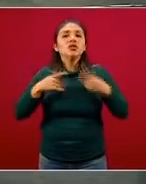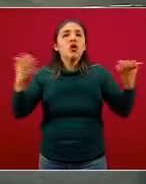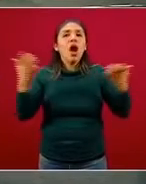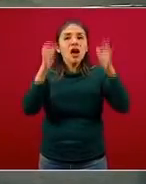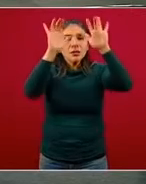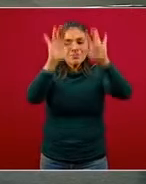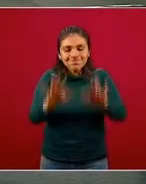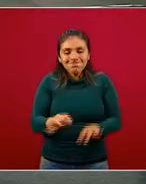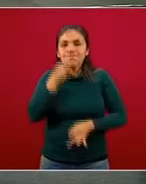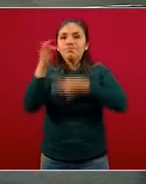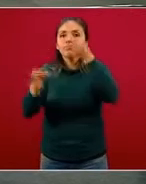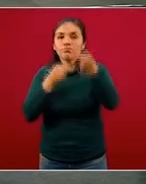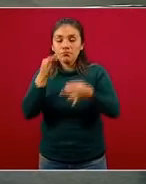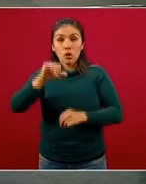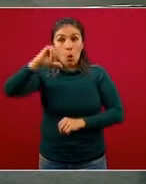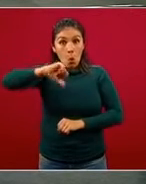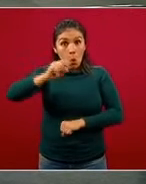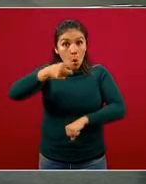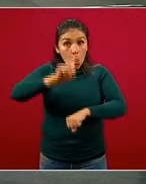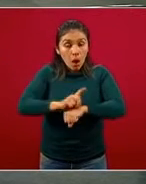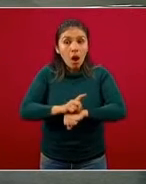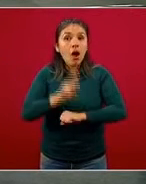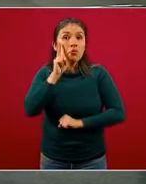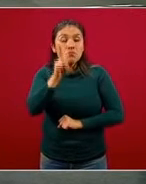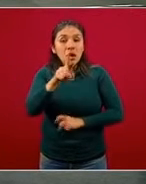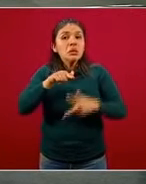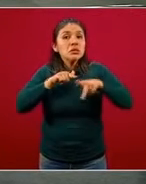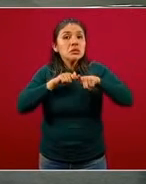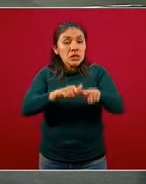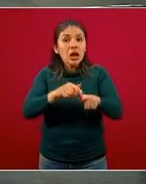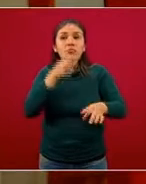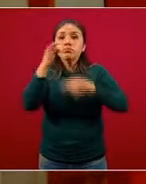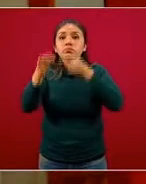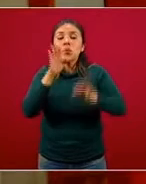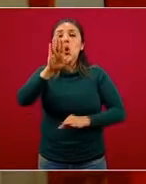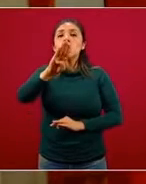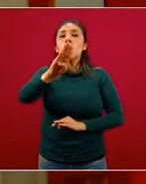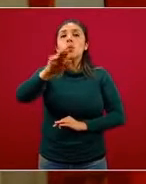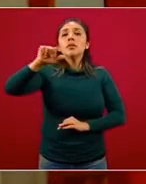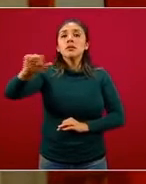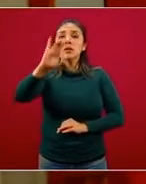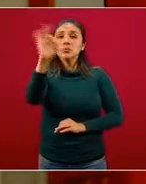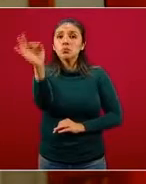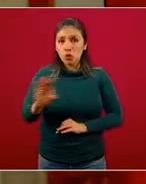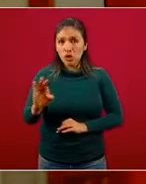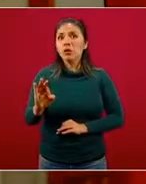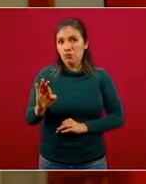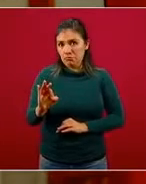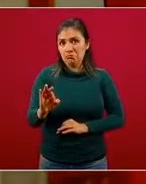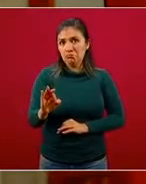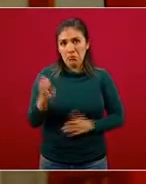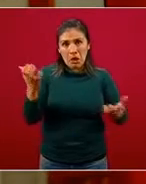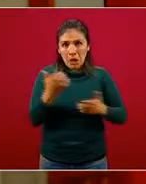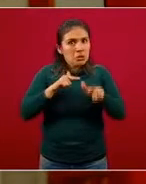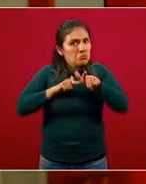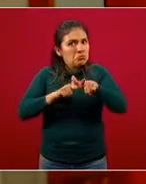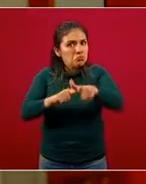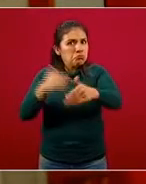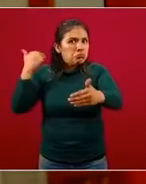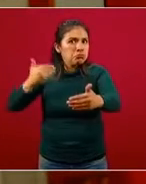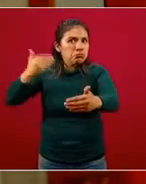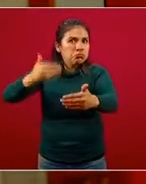and the ones in charge of presenting these reports and uploading them to the system have been assigned by the